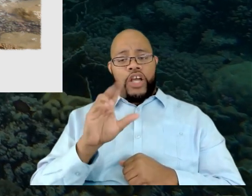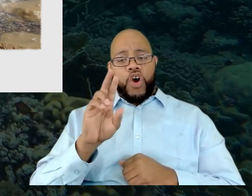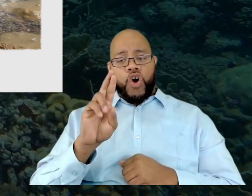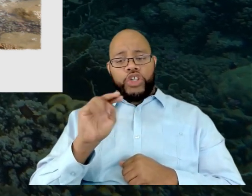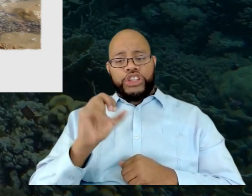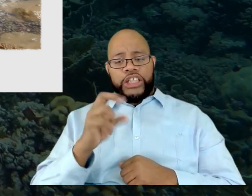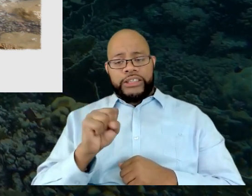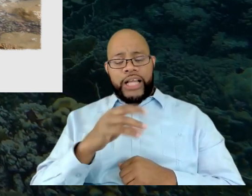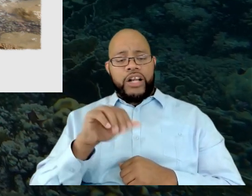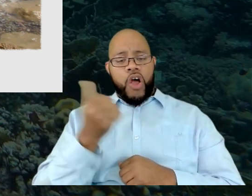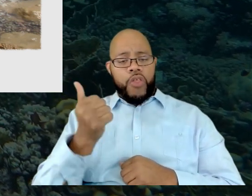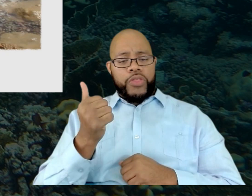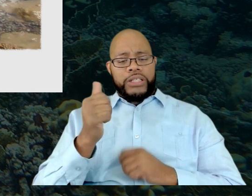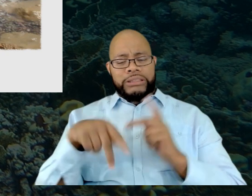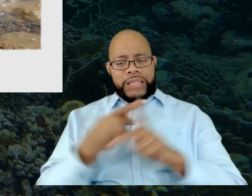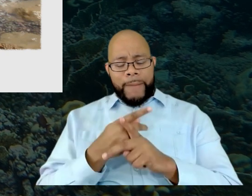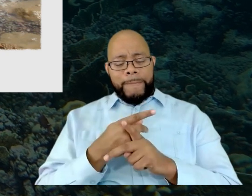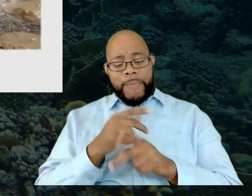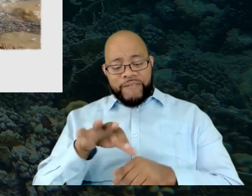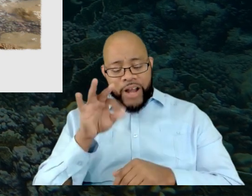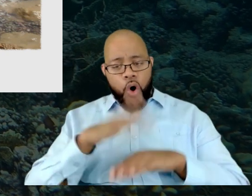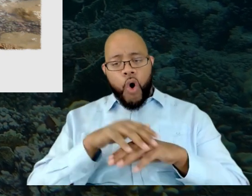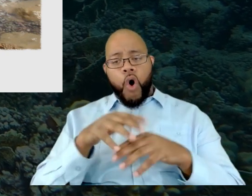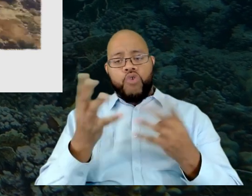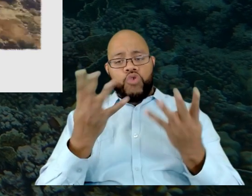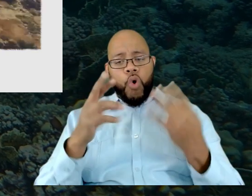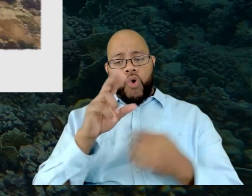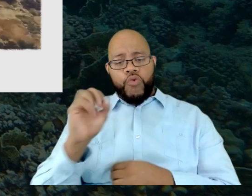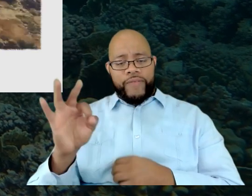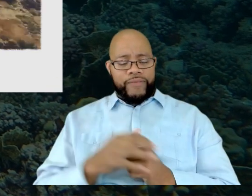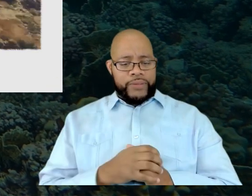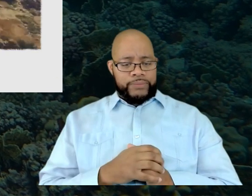other cnidarians typically found on reefs.